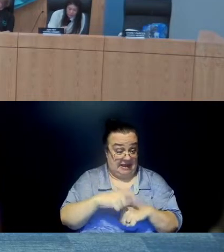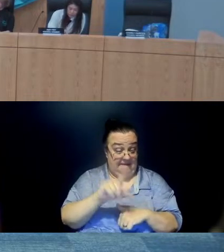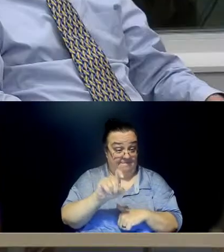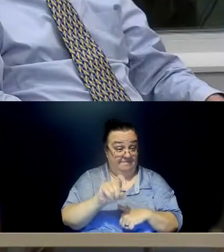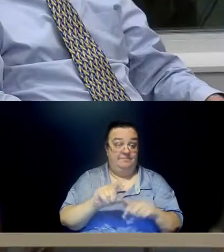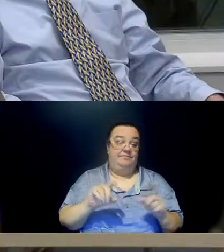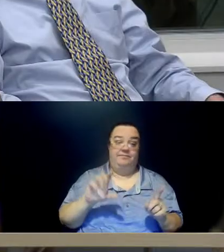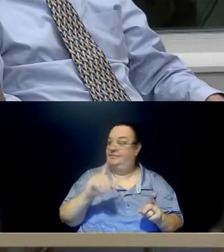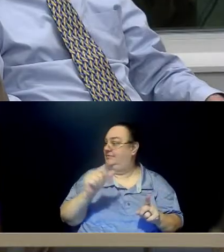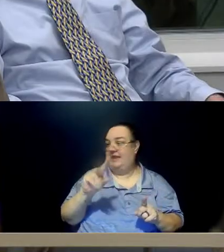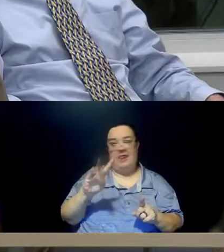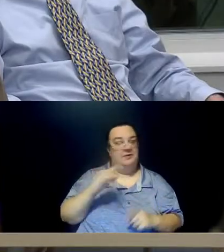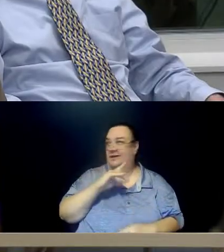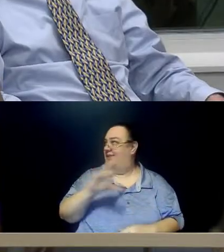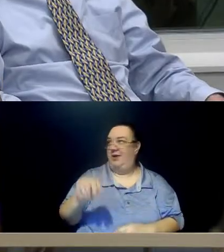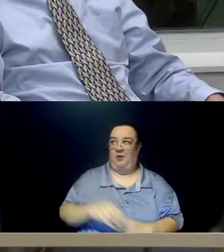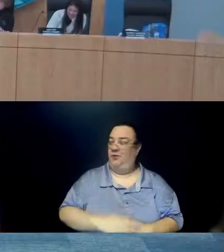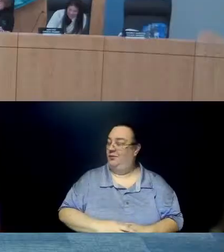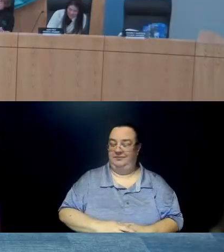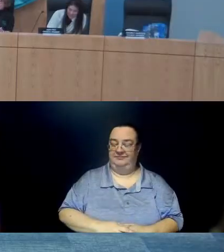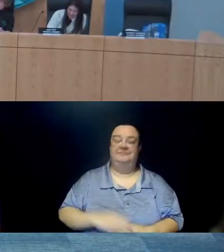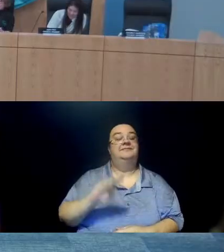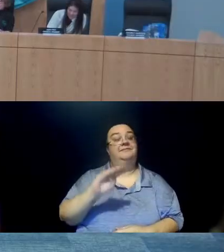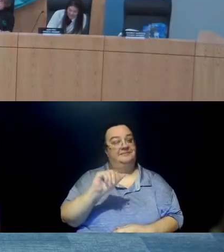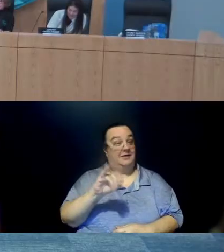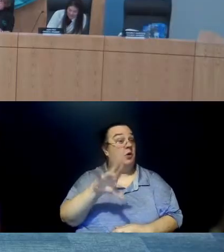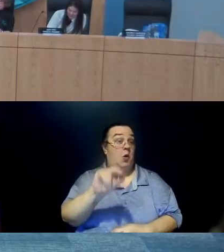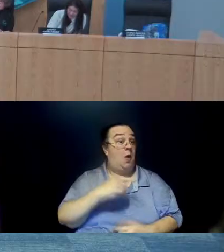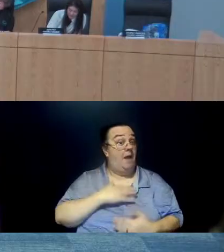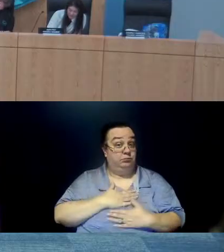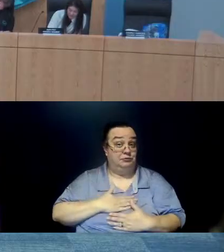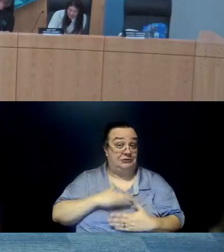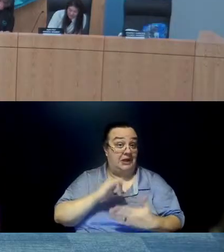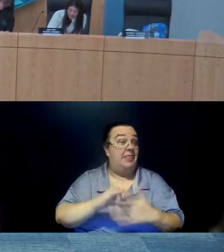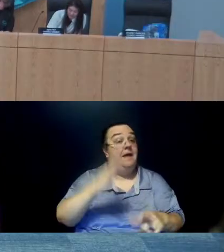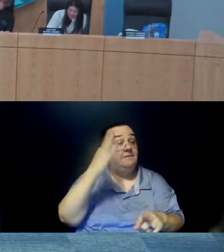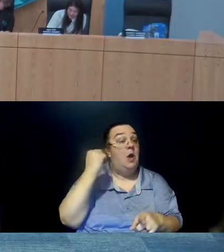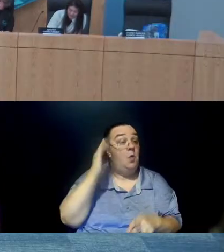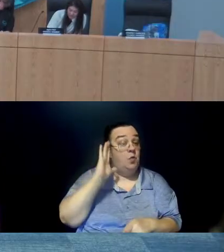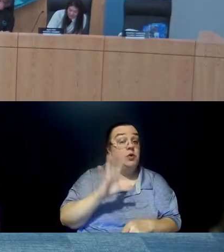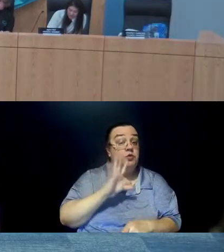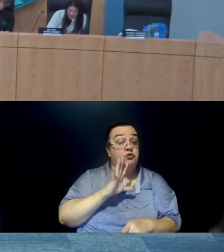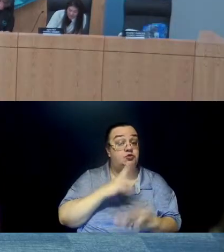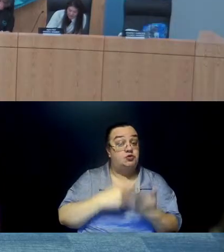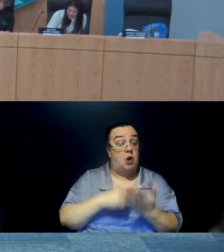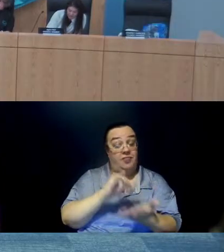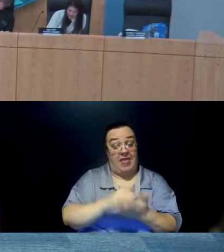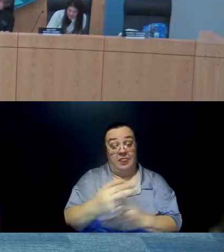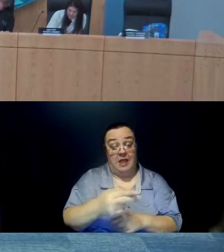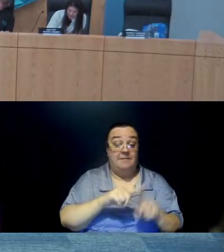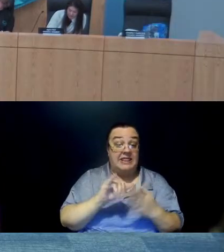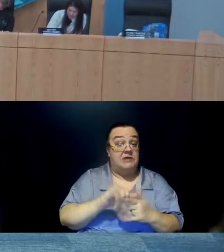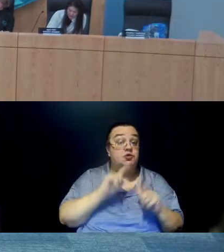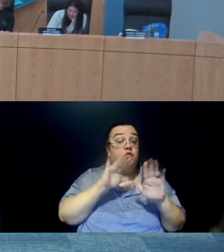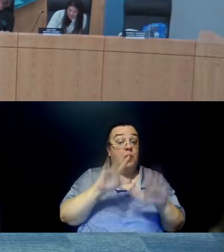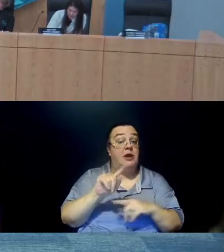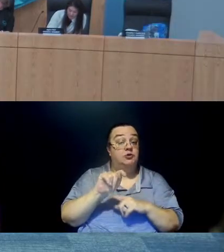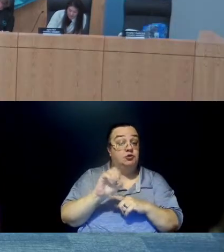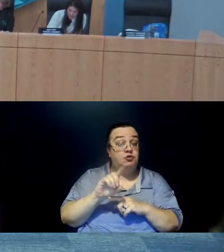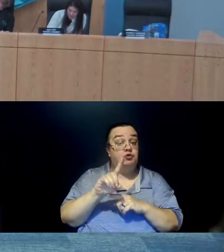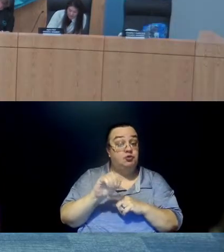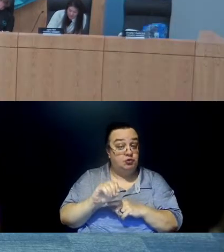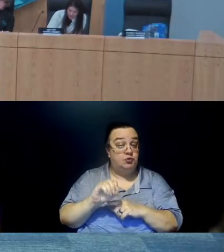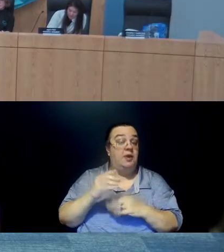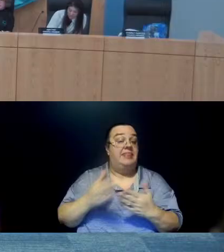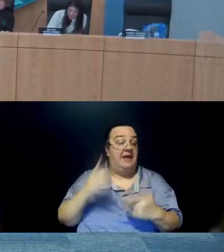No. No, I appreciate that, because we'll talk about that on Thursday, but that's a great to-do item for the 21st.